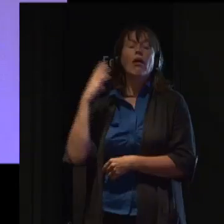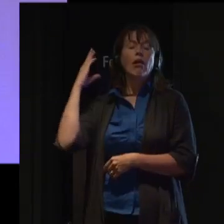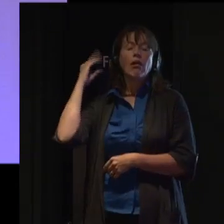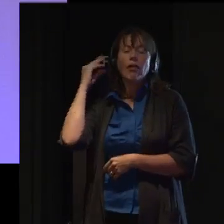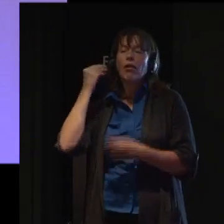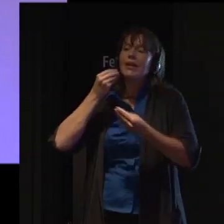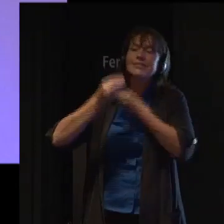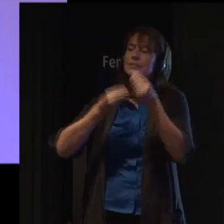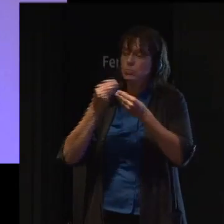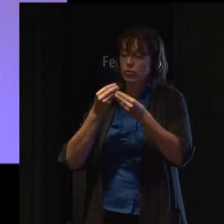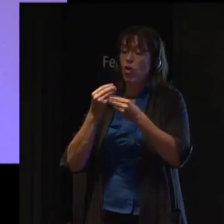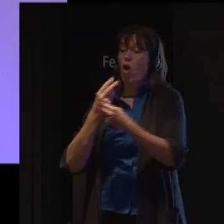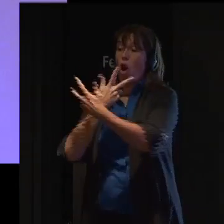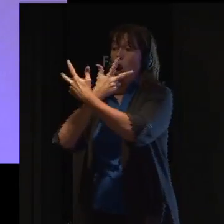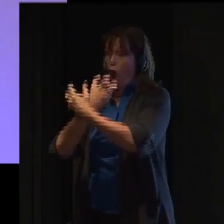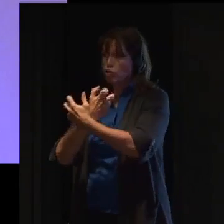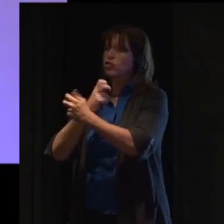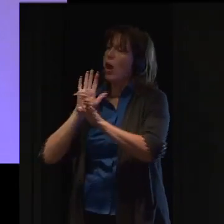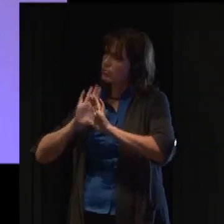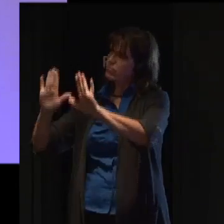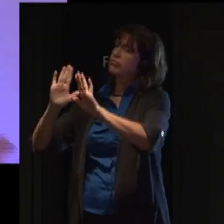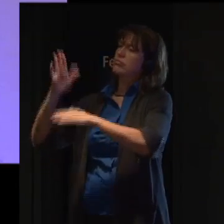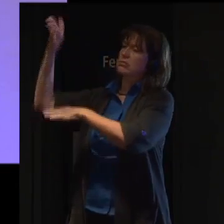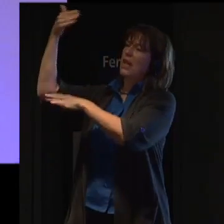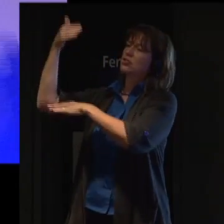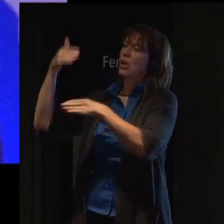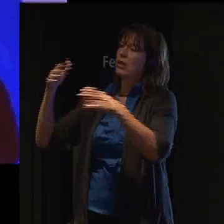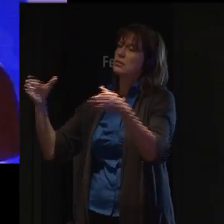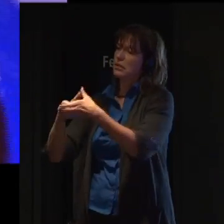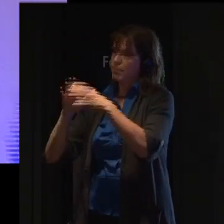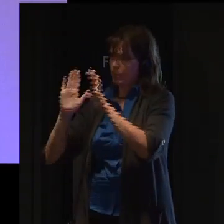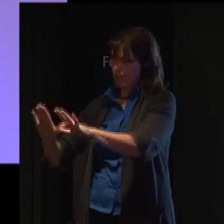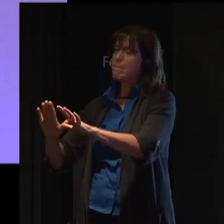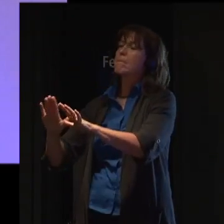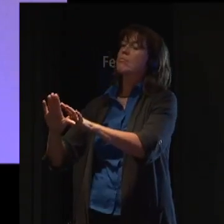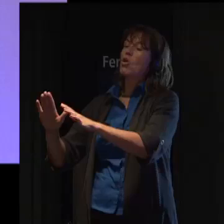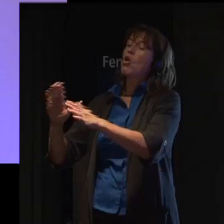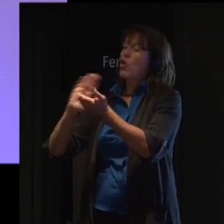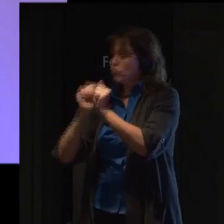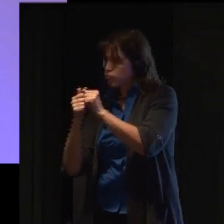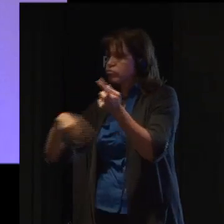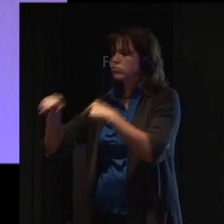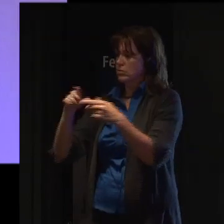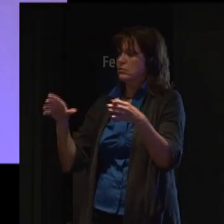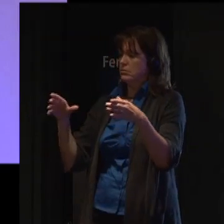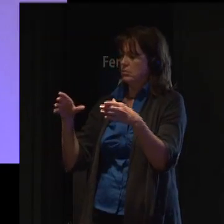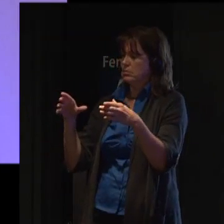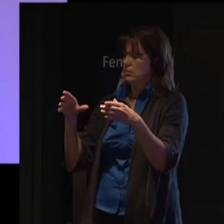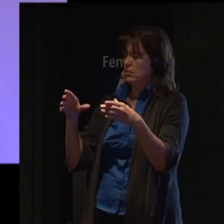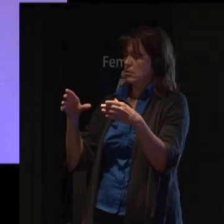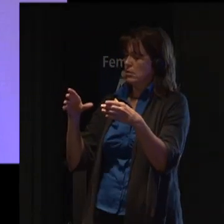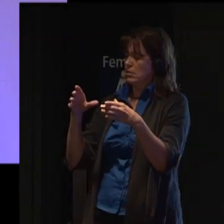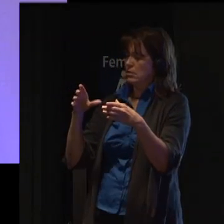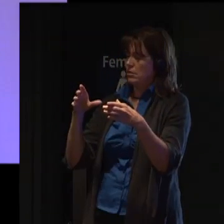the Austrian football national team started together in cooperation with the Austrian TV, so we broadcast